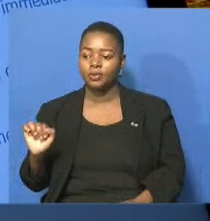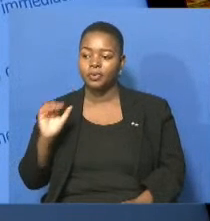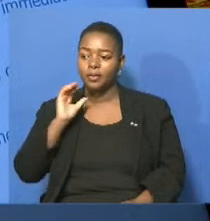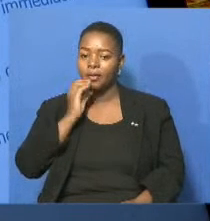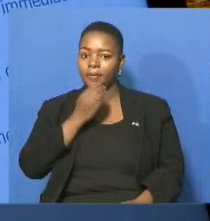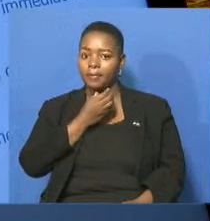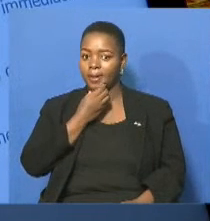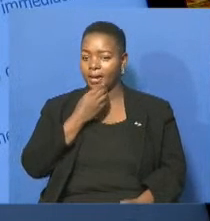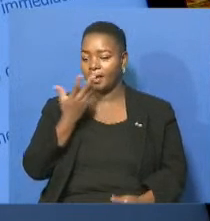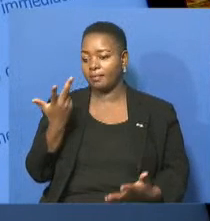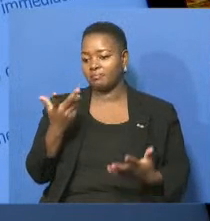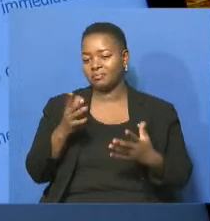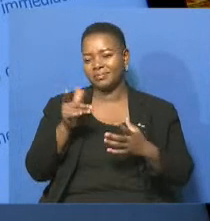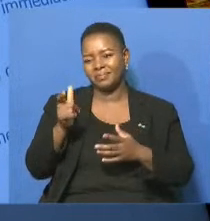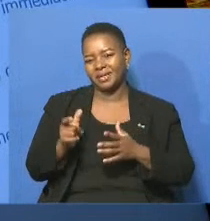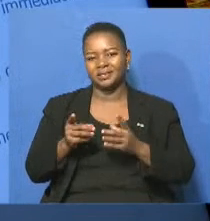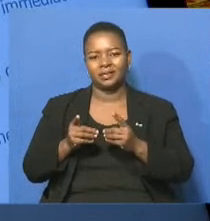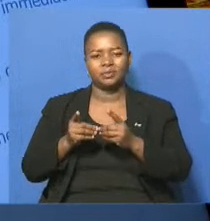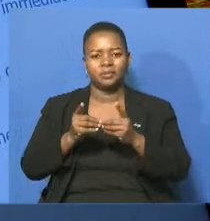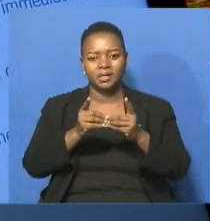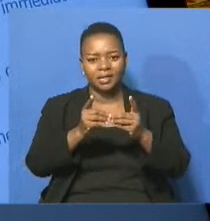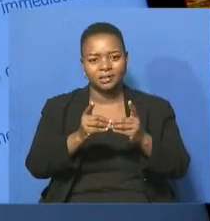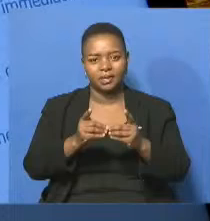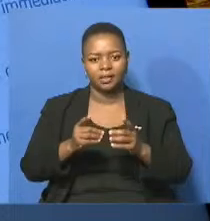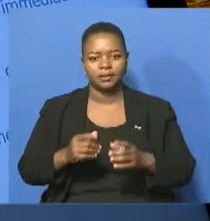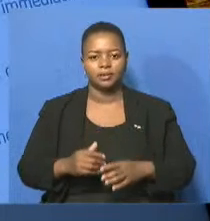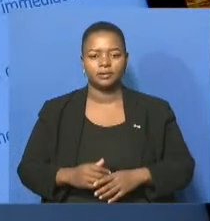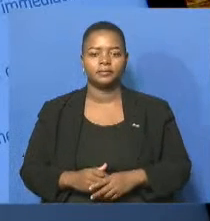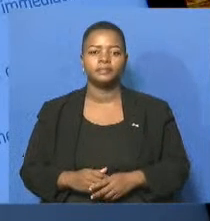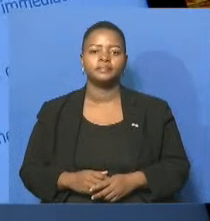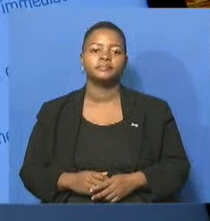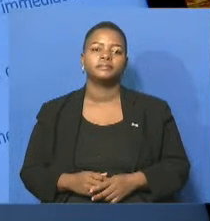And the typical reason is that